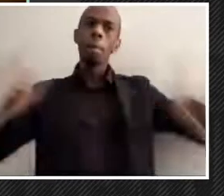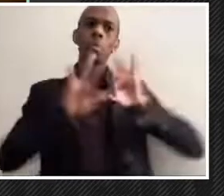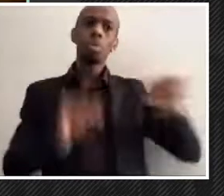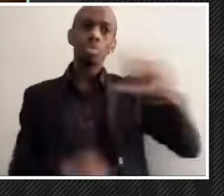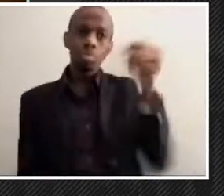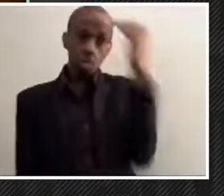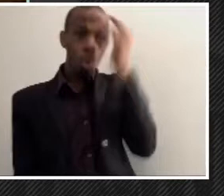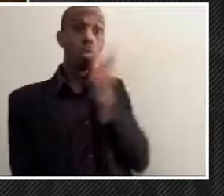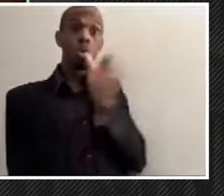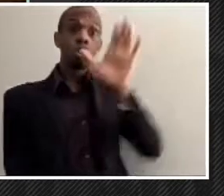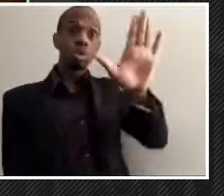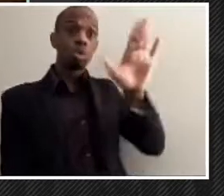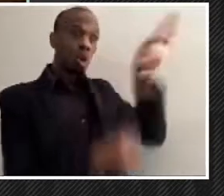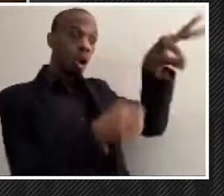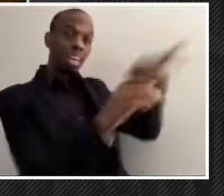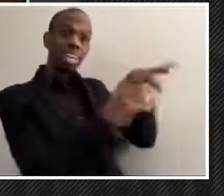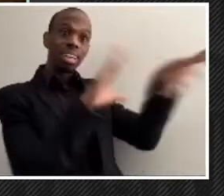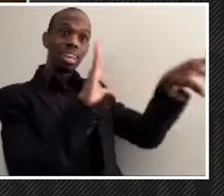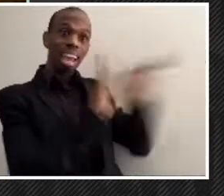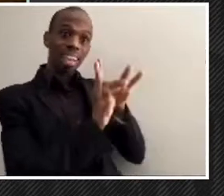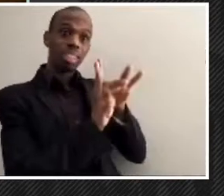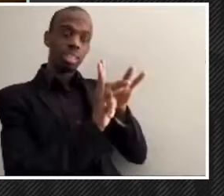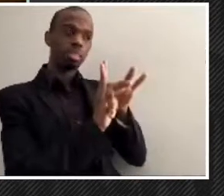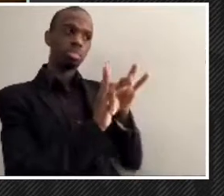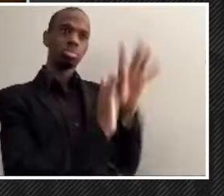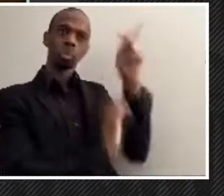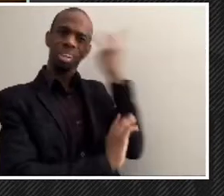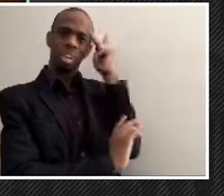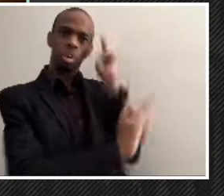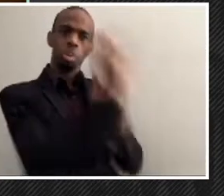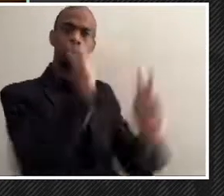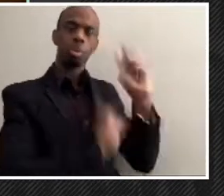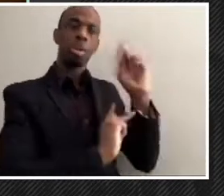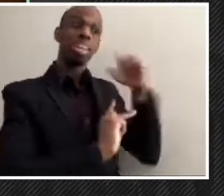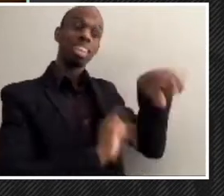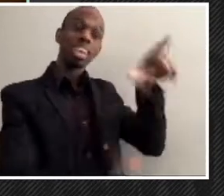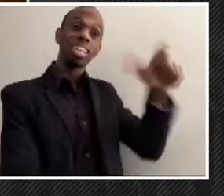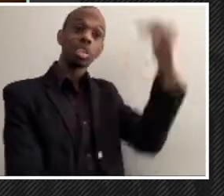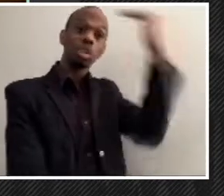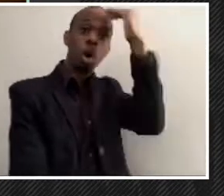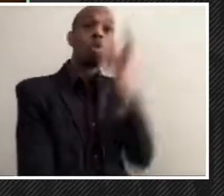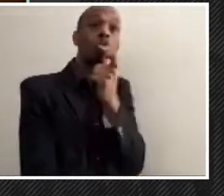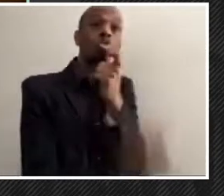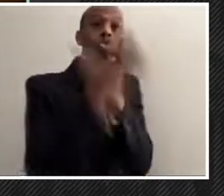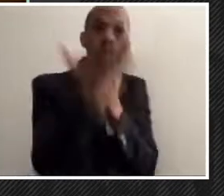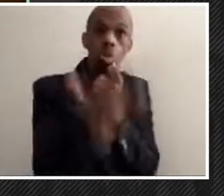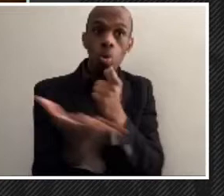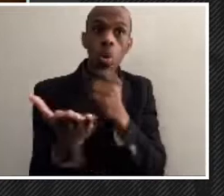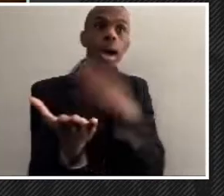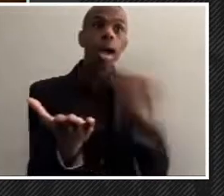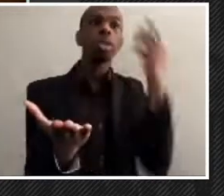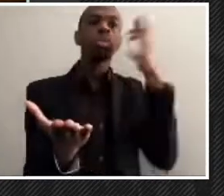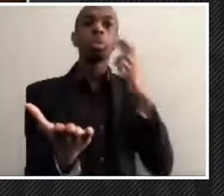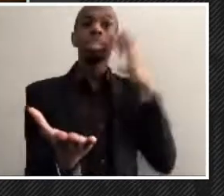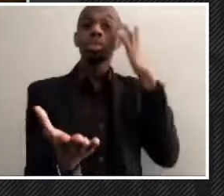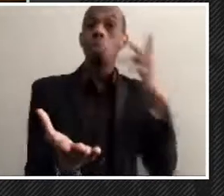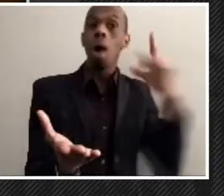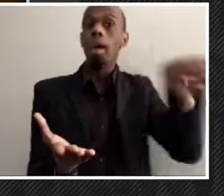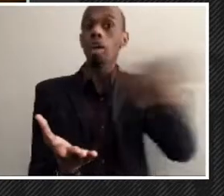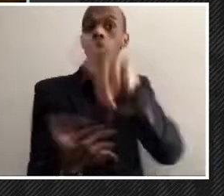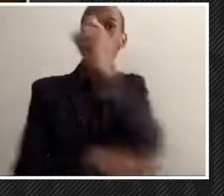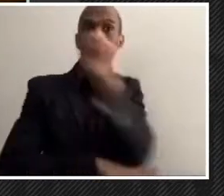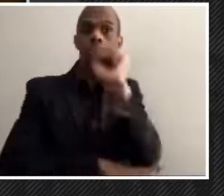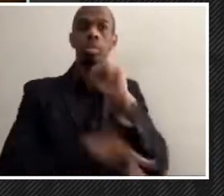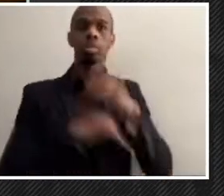officials are. It's important that not only that you know who they are, but they know who you are and they know what you're fighting for. Most folks know me because of this viral video